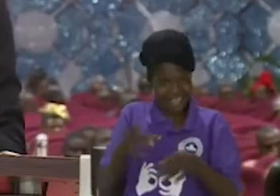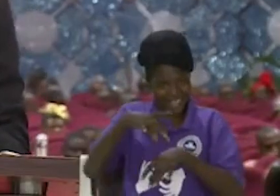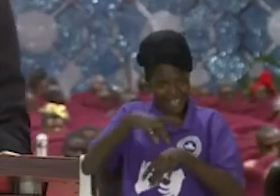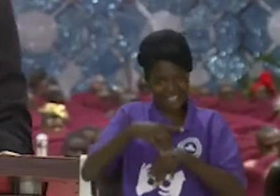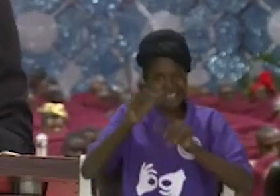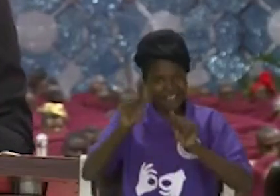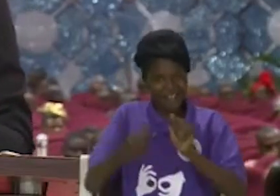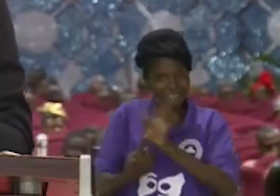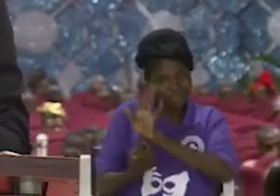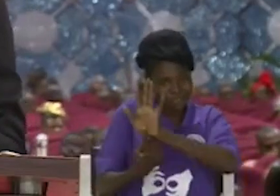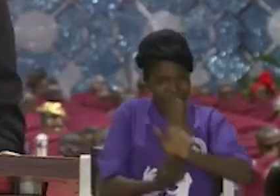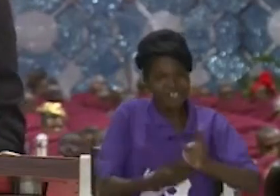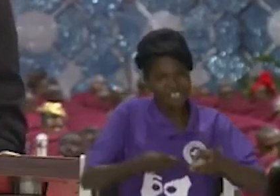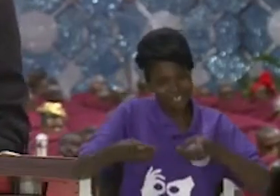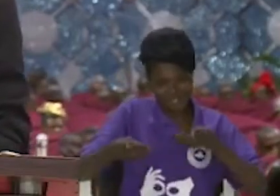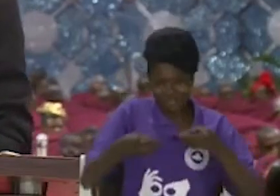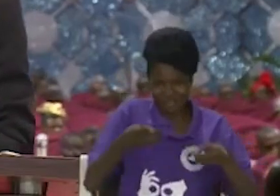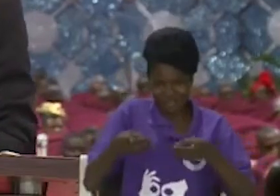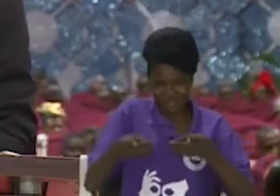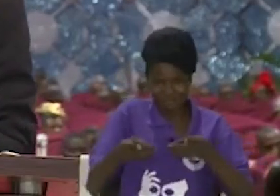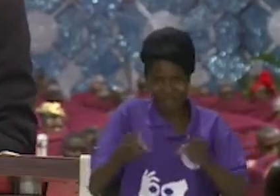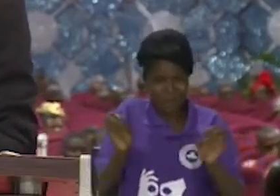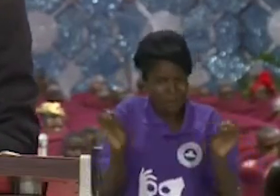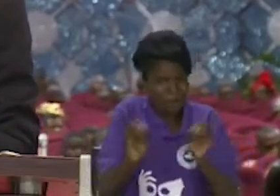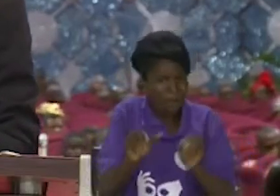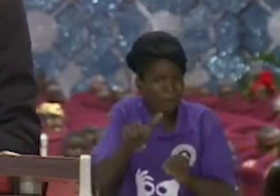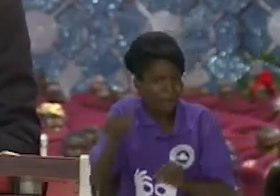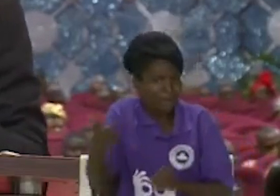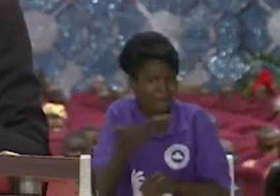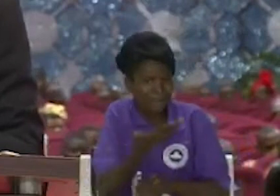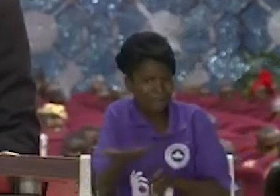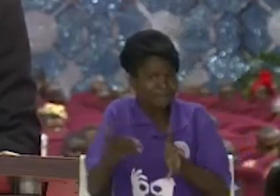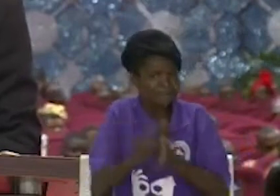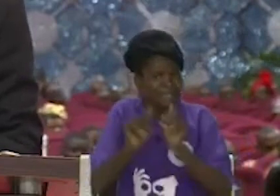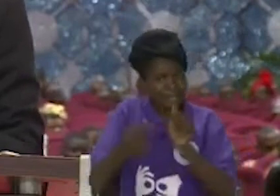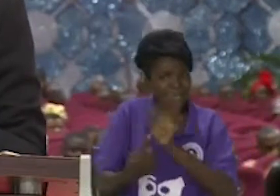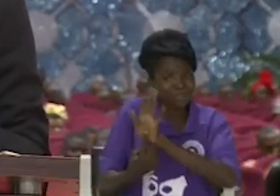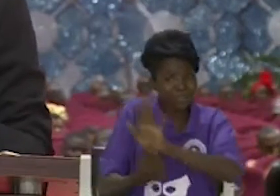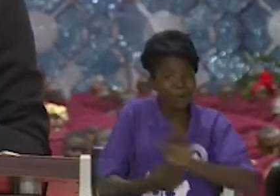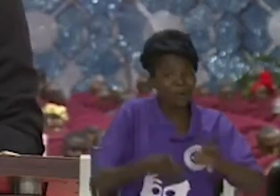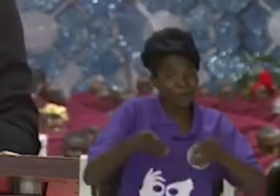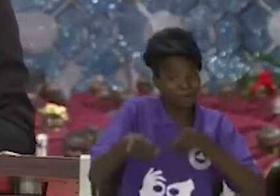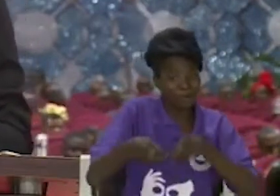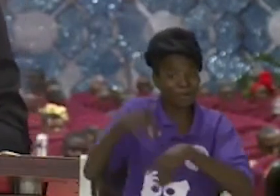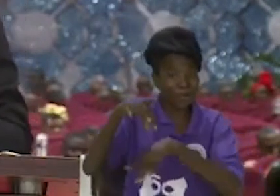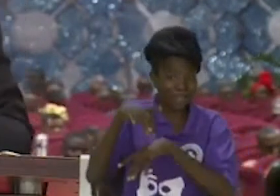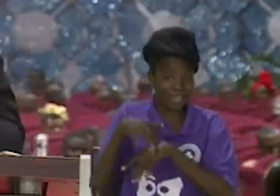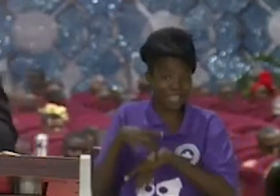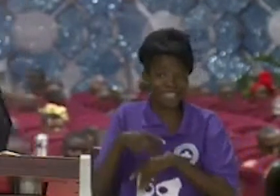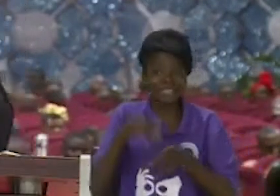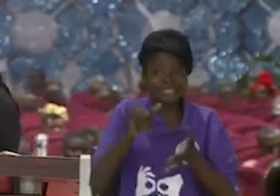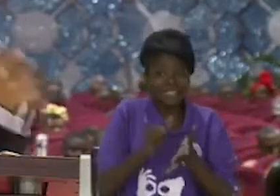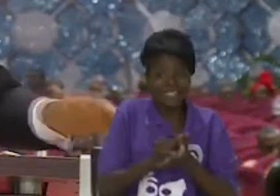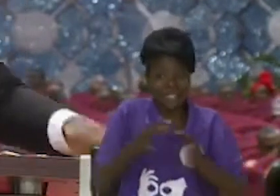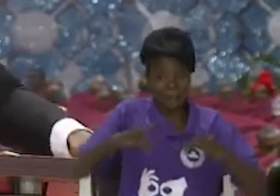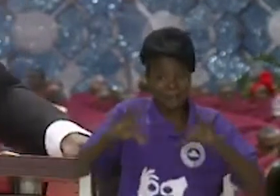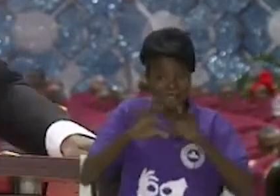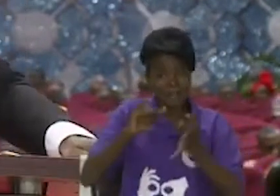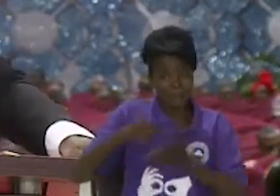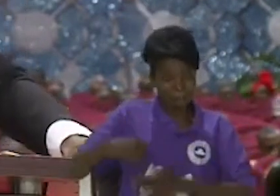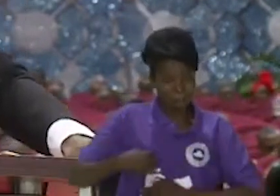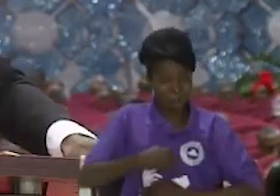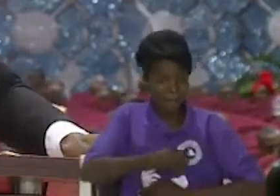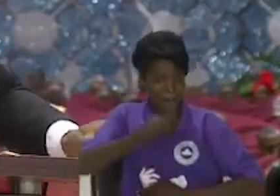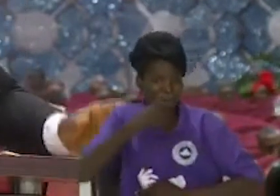express dominion on the earth. In fact, there is no other being outside the earth that can express dominion on the earth. Why is it important that we understand this